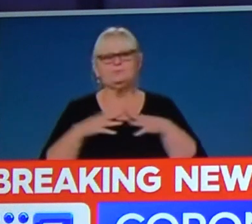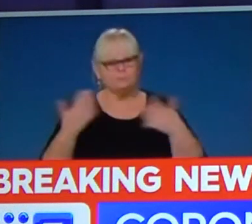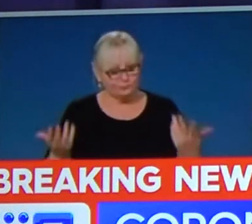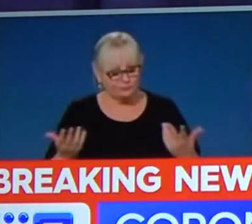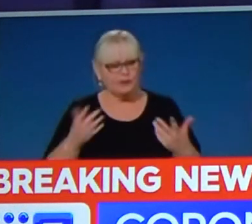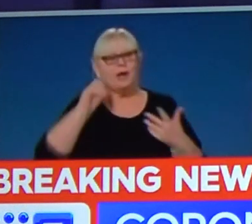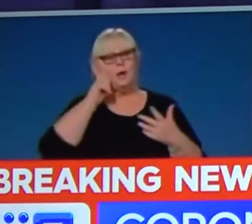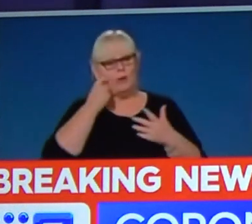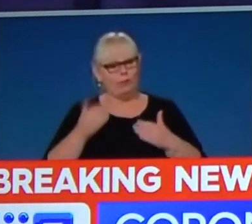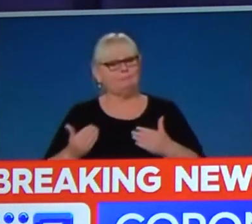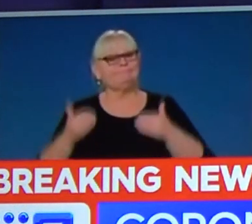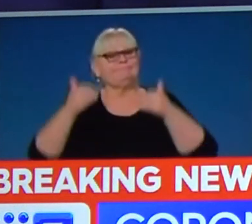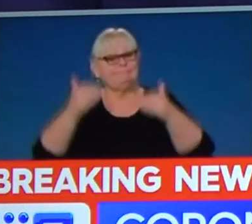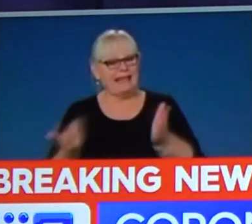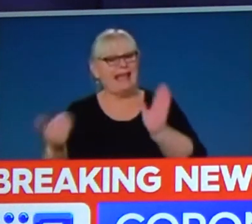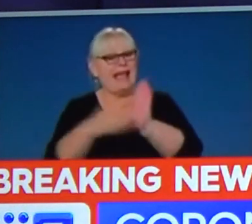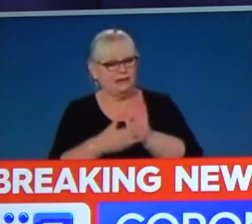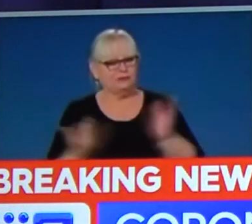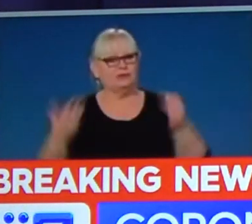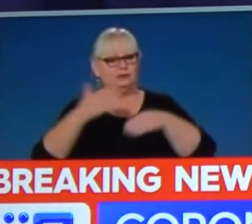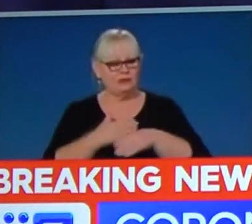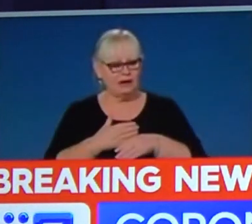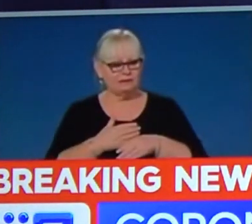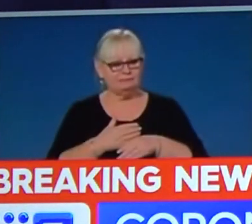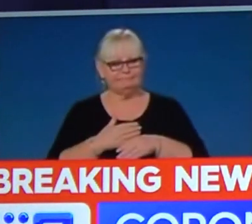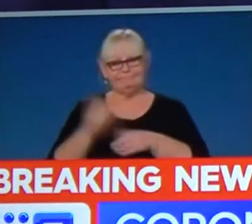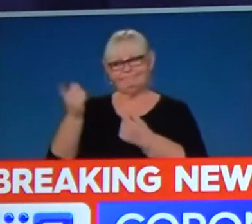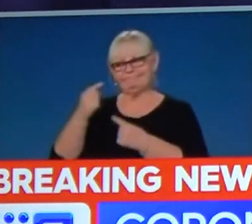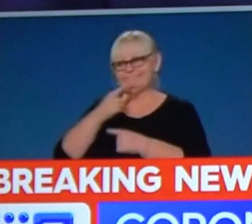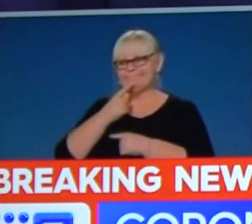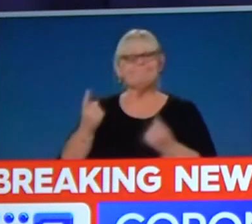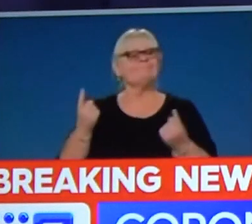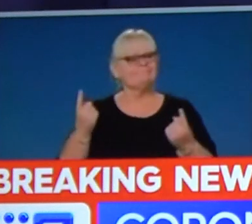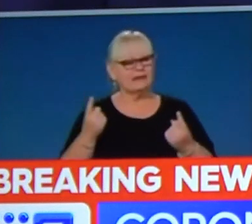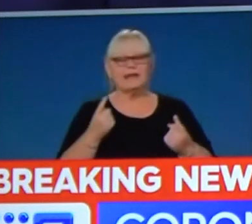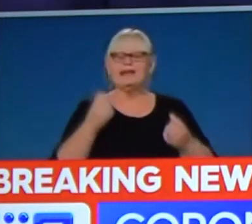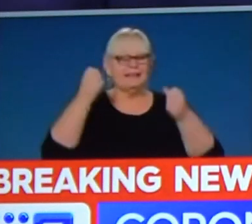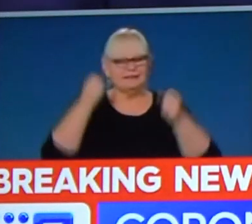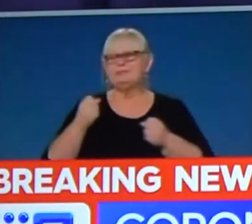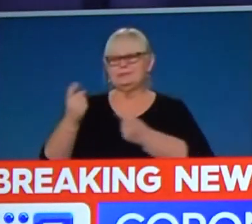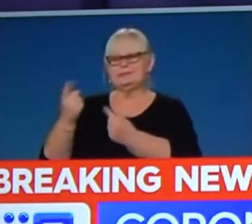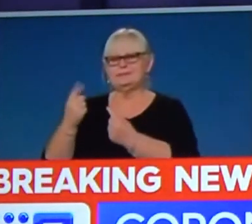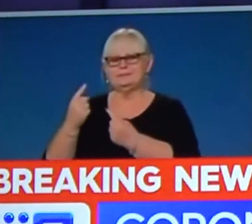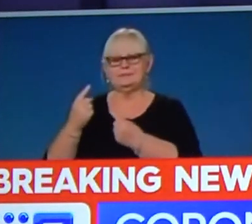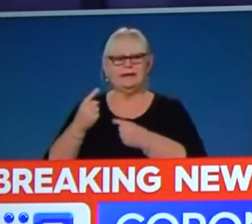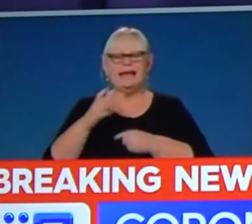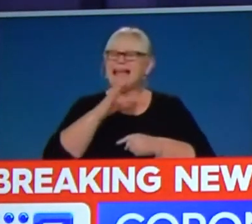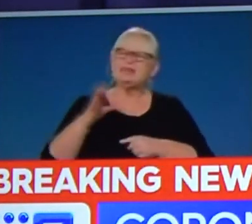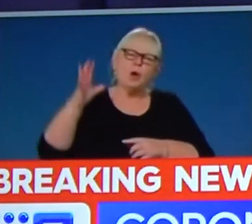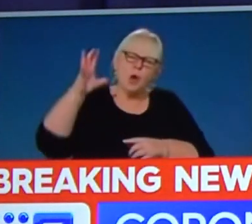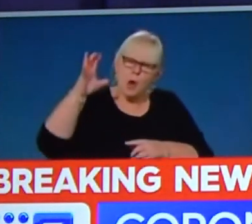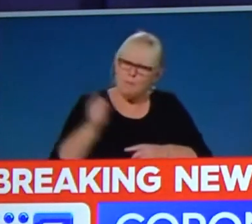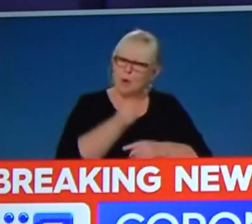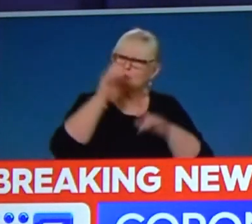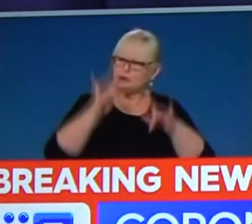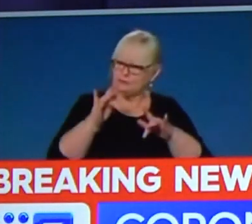Also, we are going further this evening on the basis of the advice that there is strong advice, this is not a compulsion,